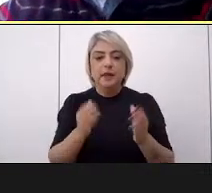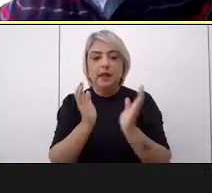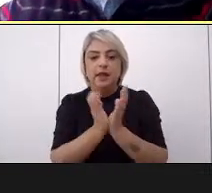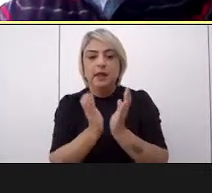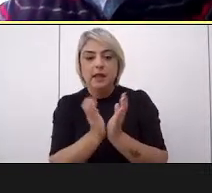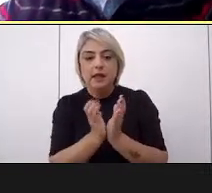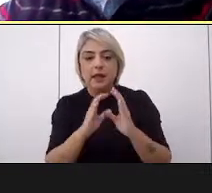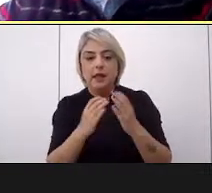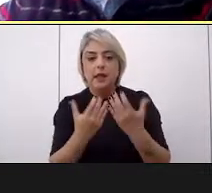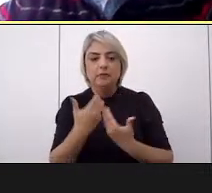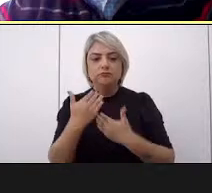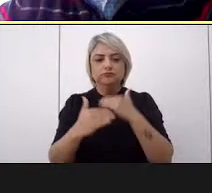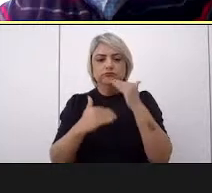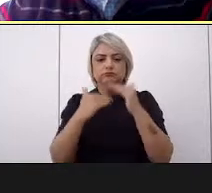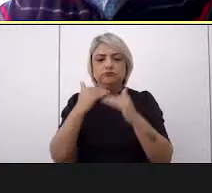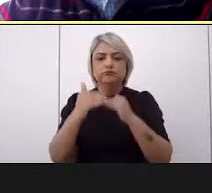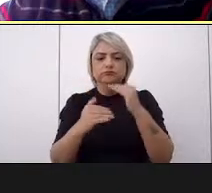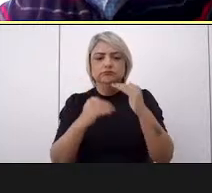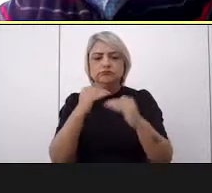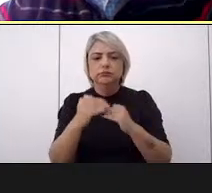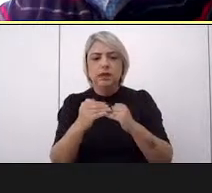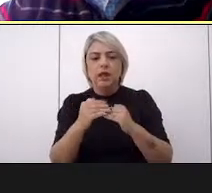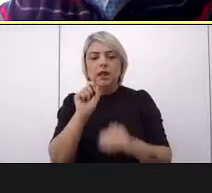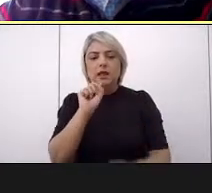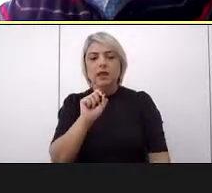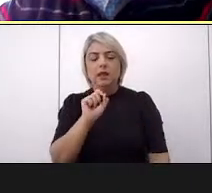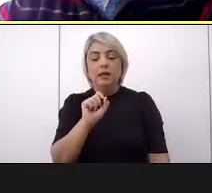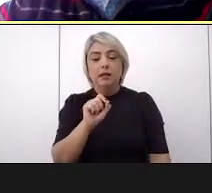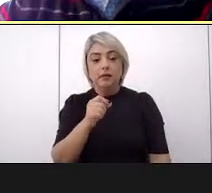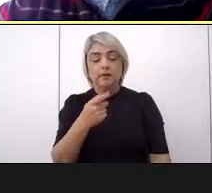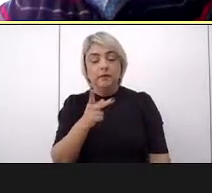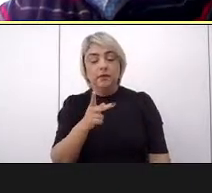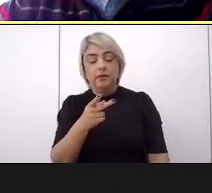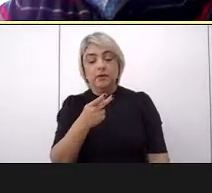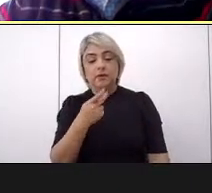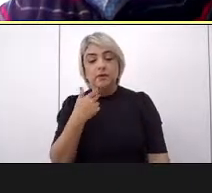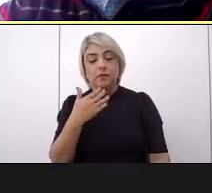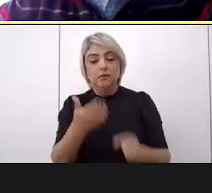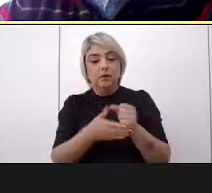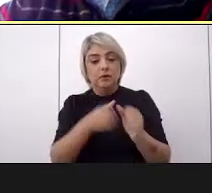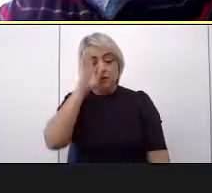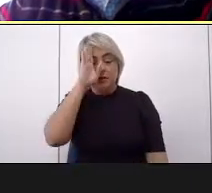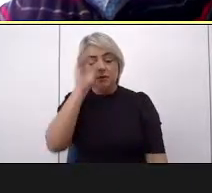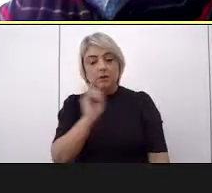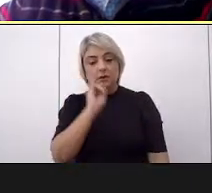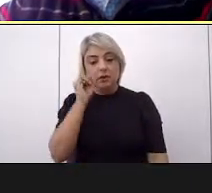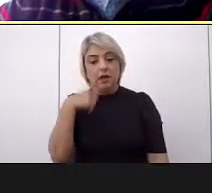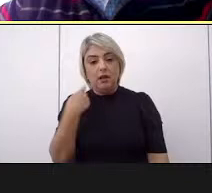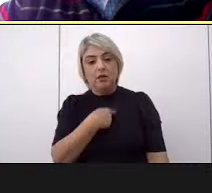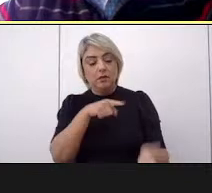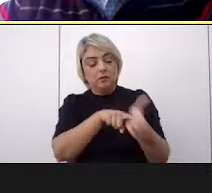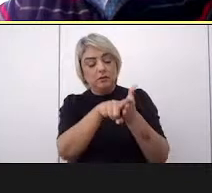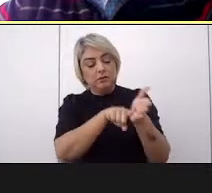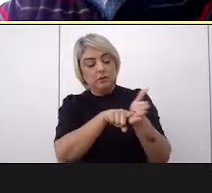approaches recognize the law as a fundamental aspect of public policy. They explore the role